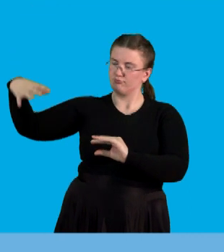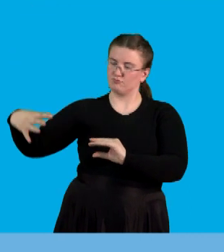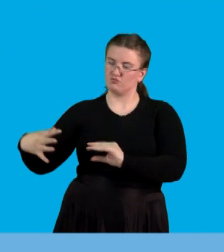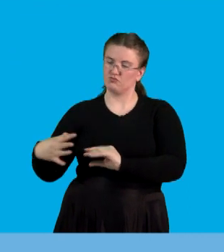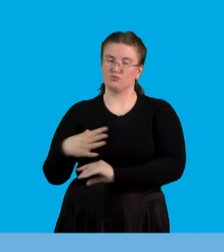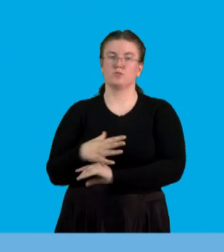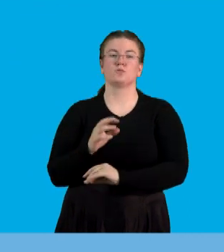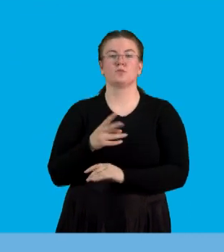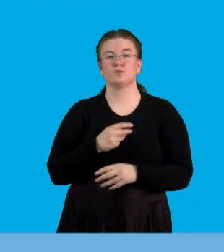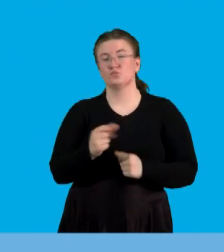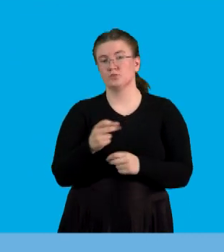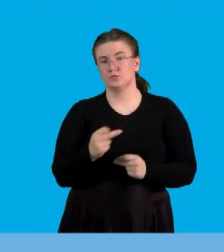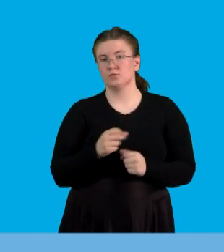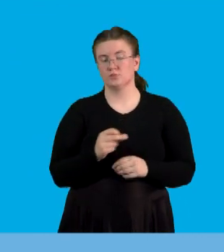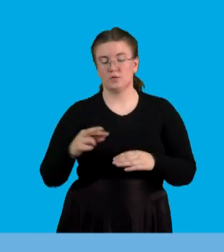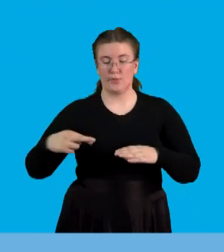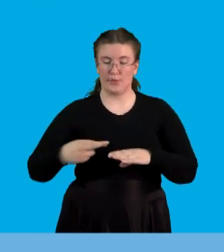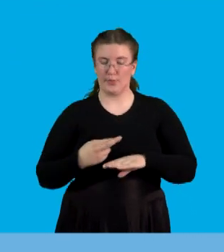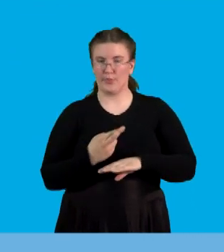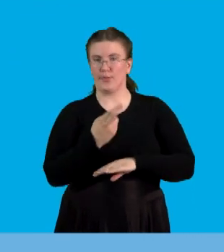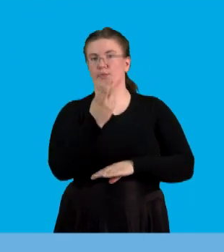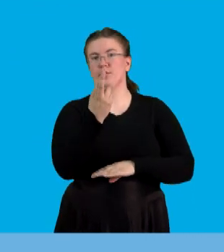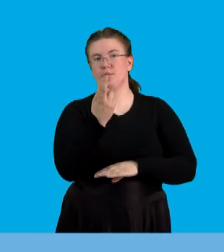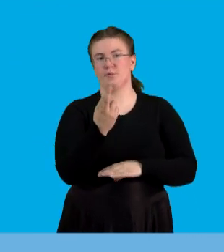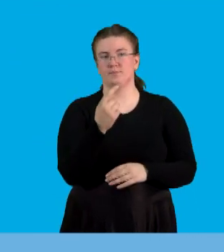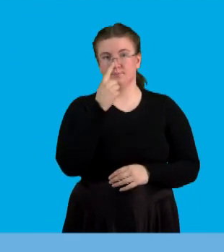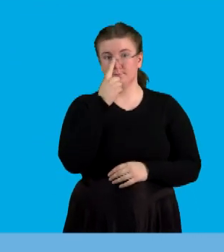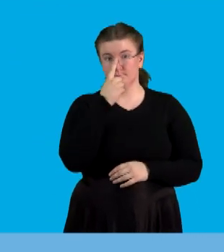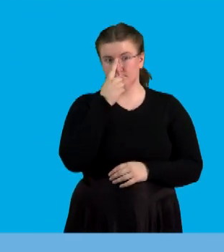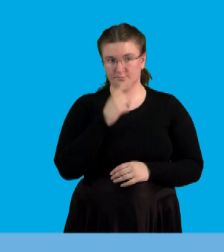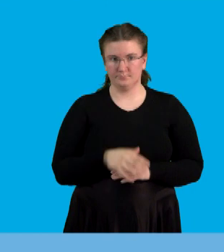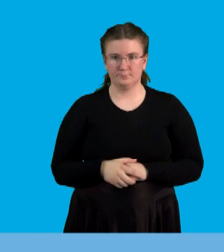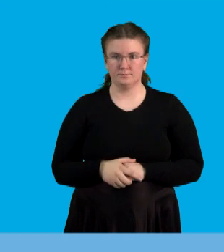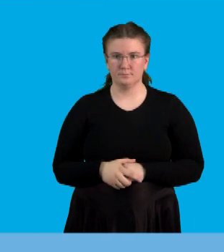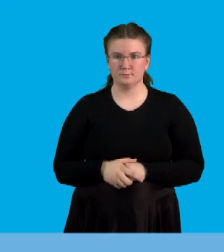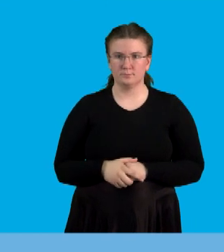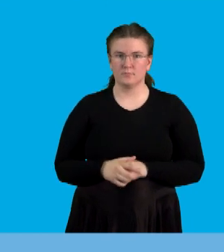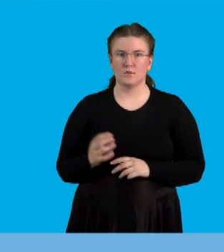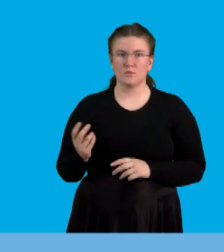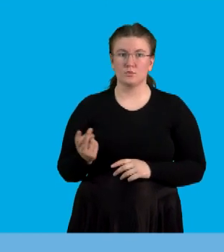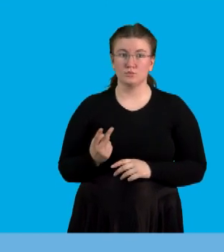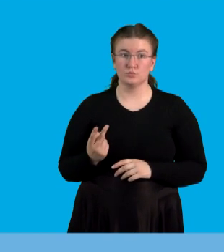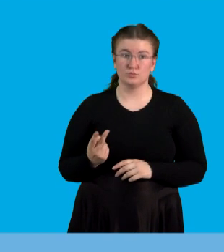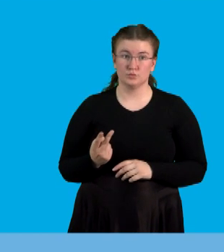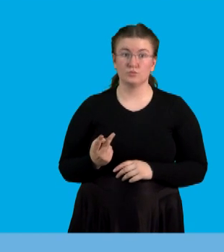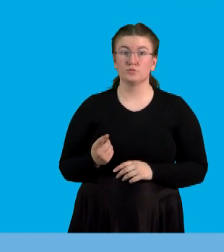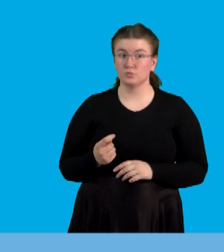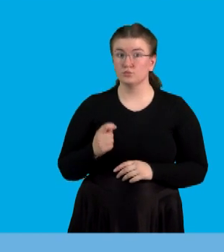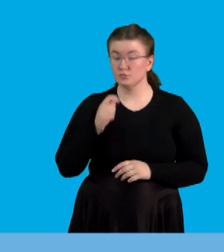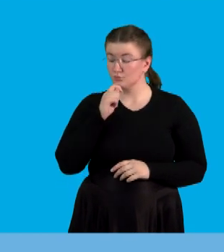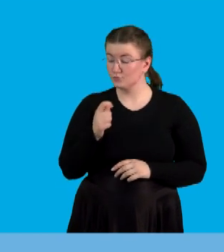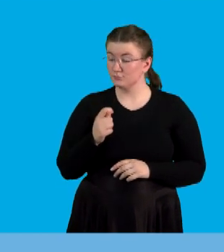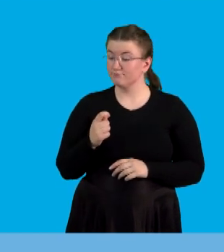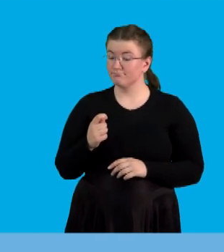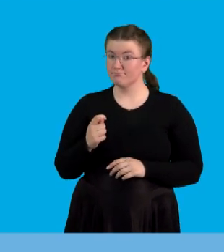moves away from the normal. So the light is going to speed up and bend away from the normal. And the converse is true, that